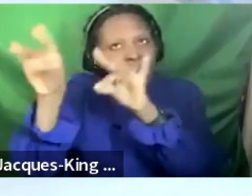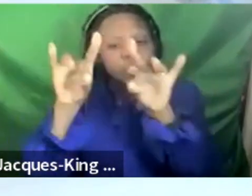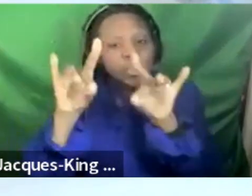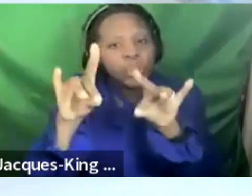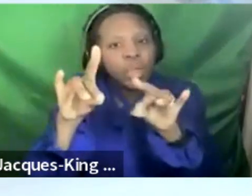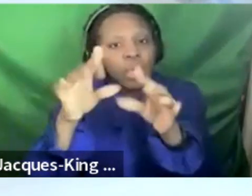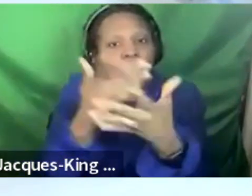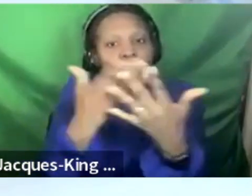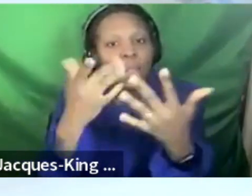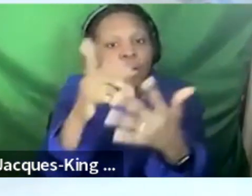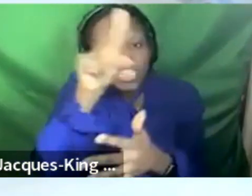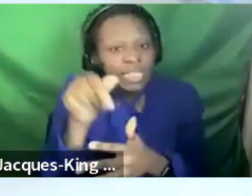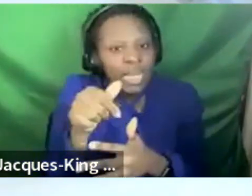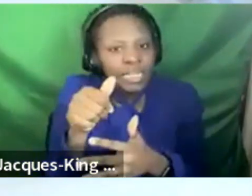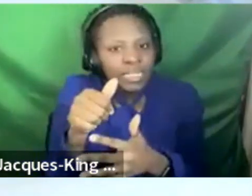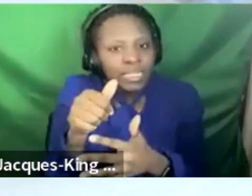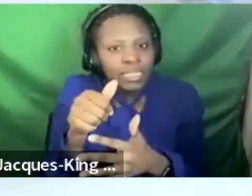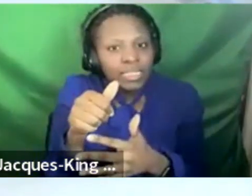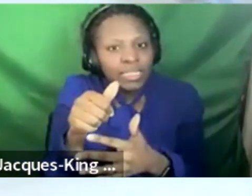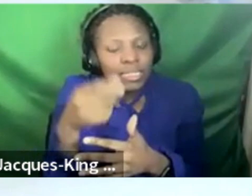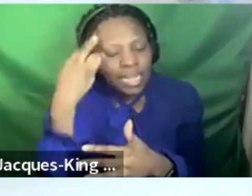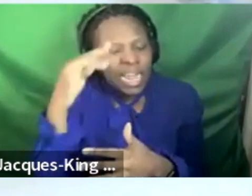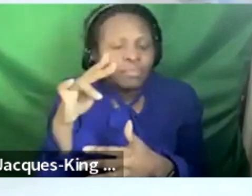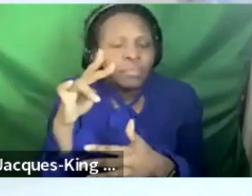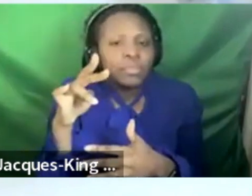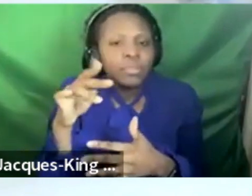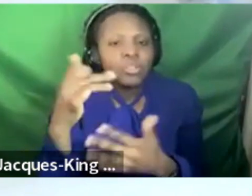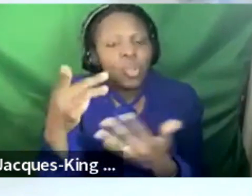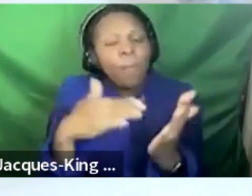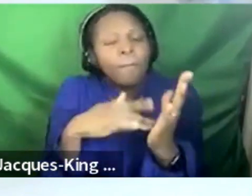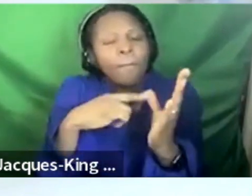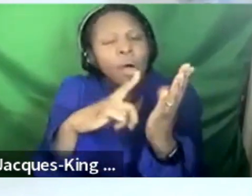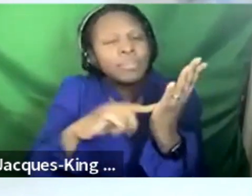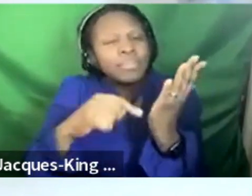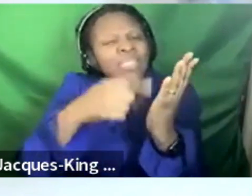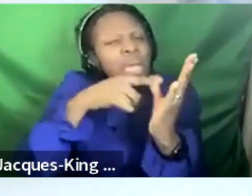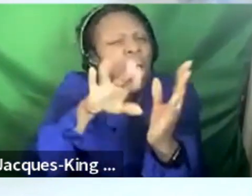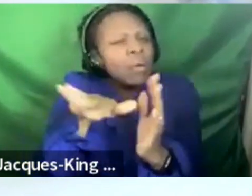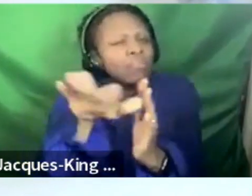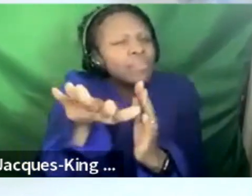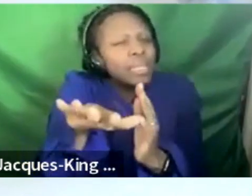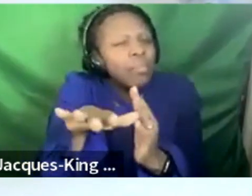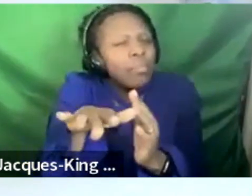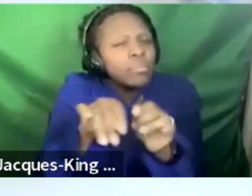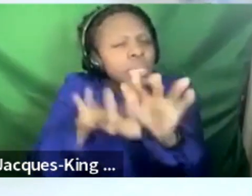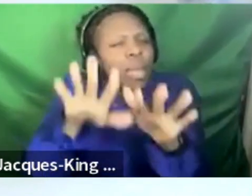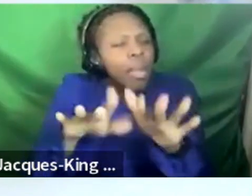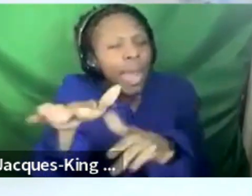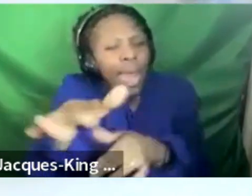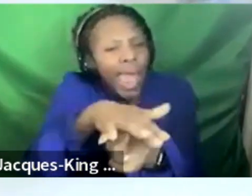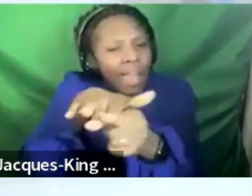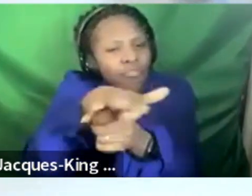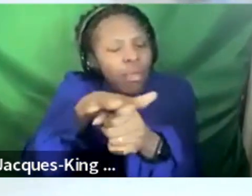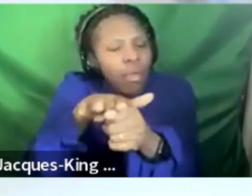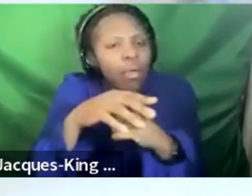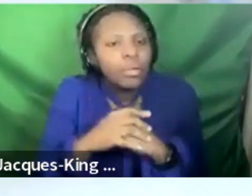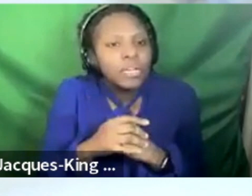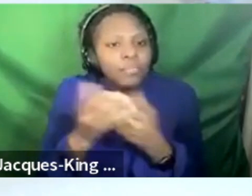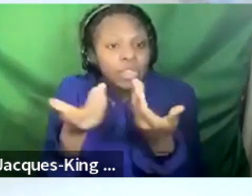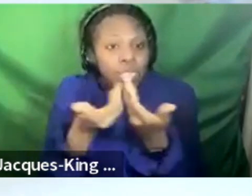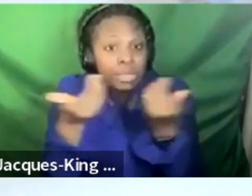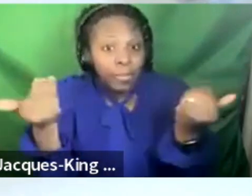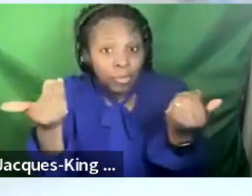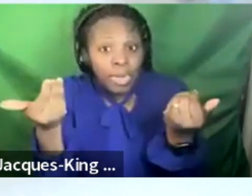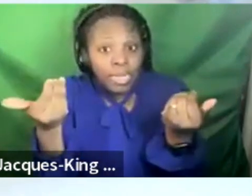this island, a kind of mythical island with a lot of Italian names. It's clearly Mediterranean, could be Malta. It's that kind of place,